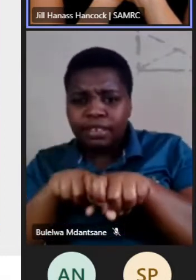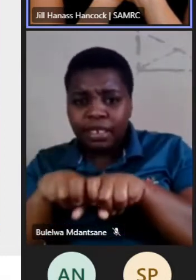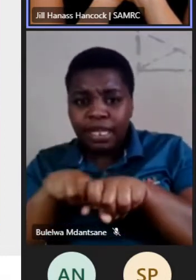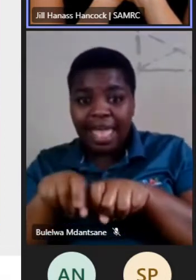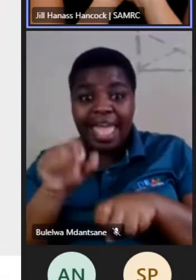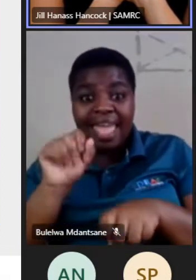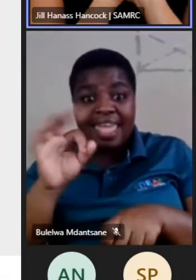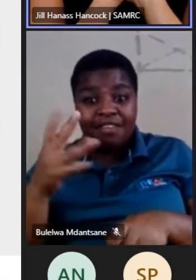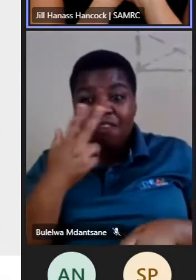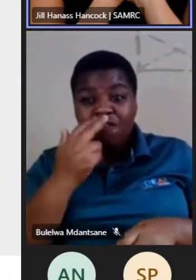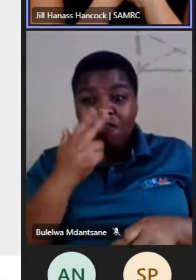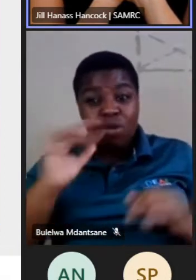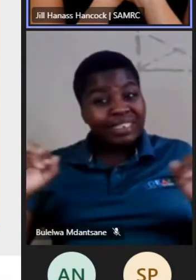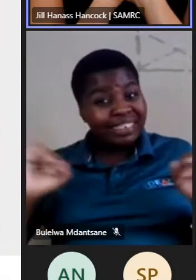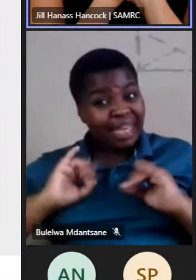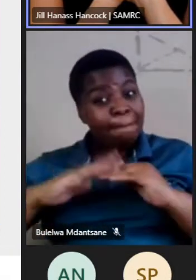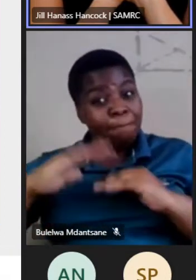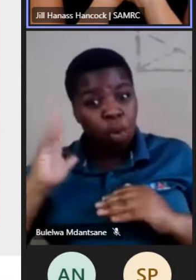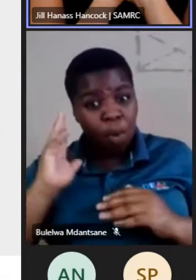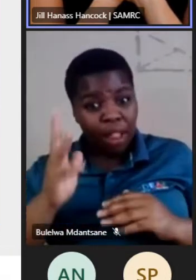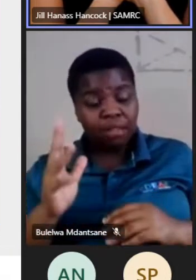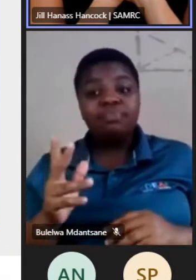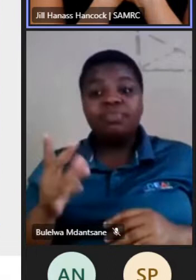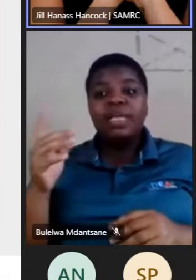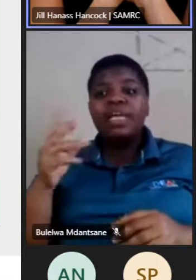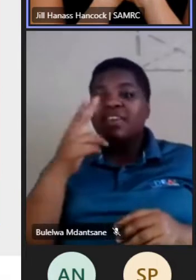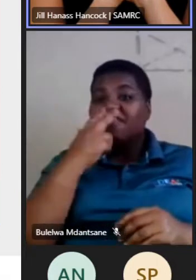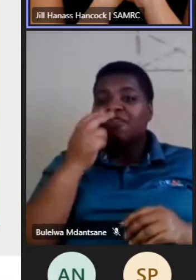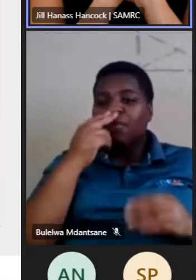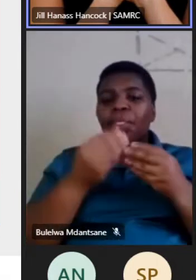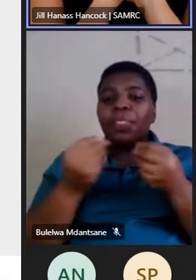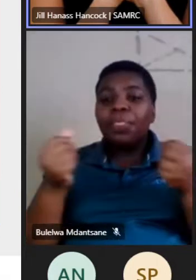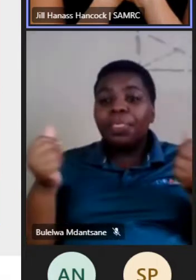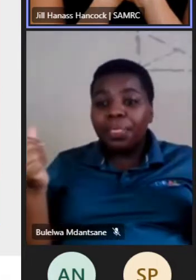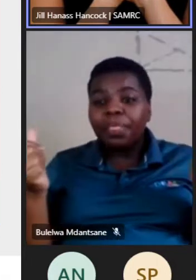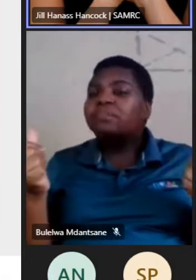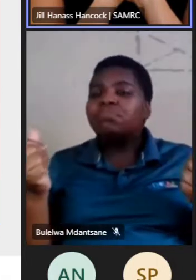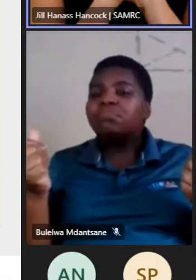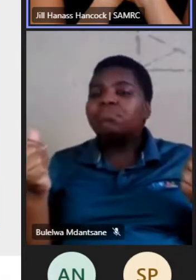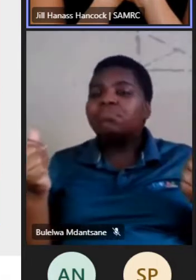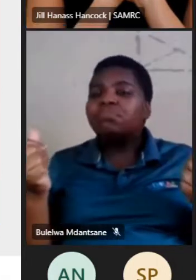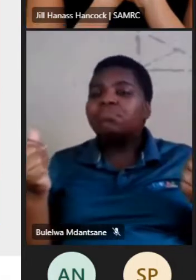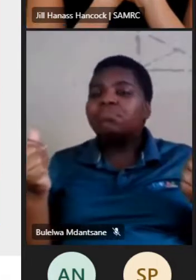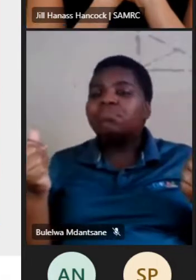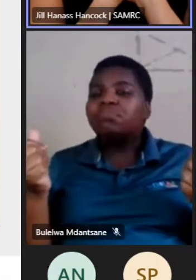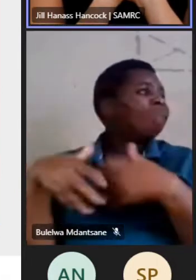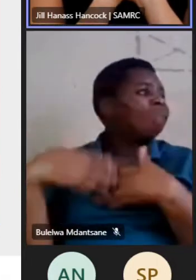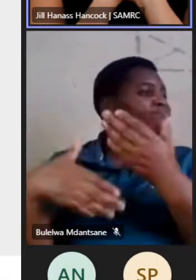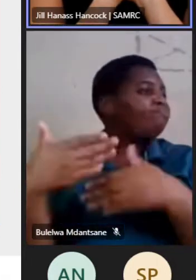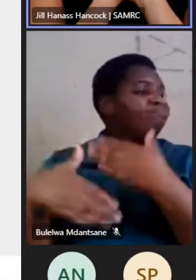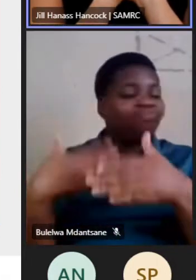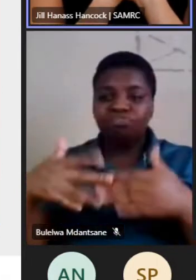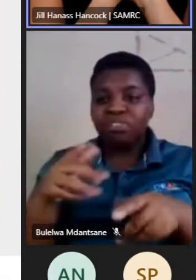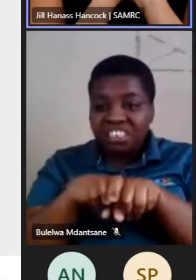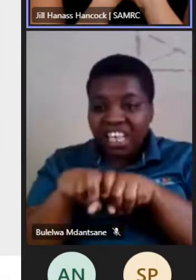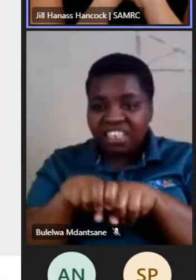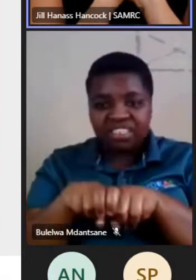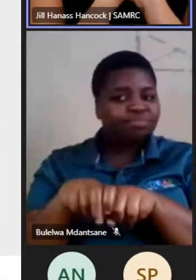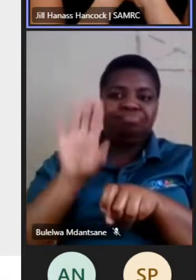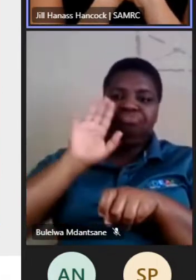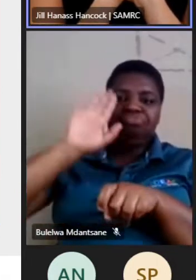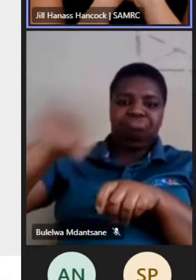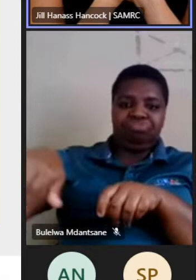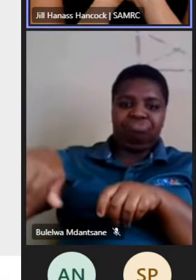serious. But if the flu goes away, we just move on with our lives and never get tested. A blind